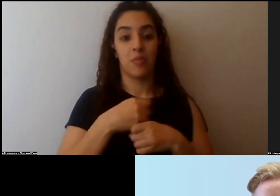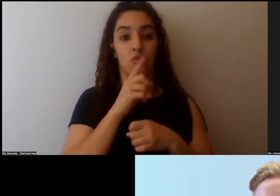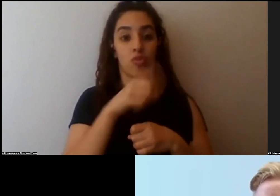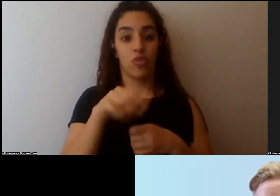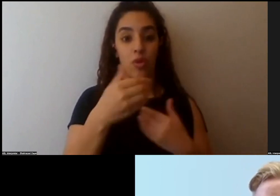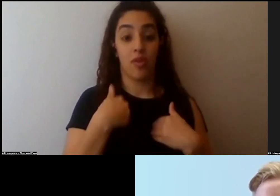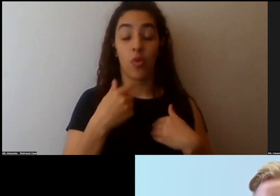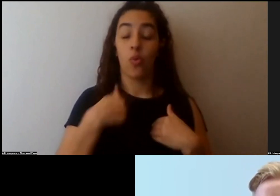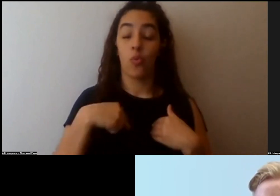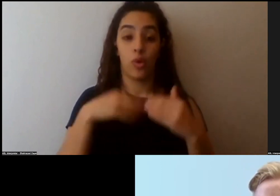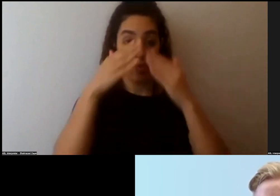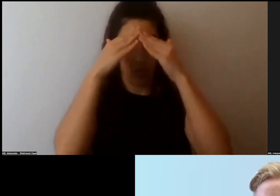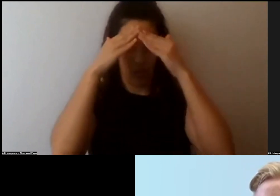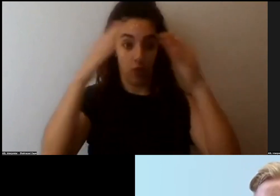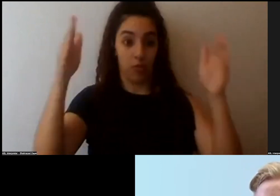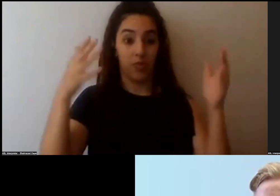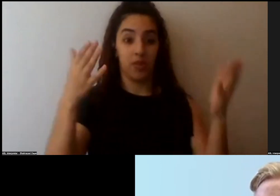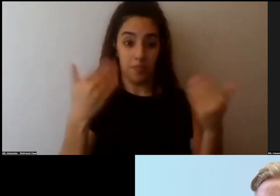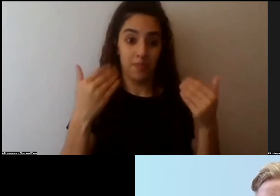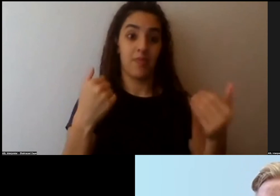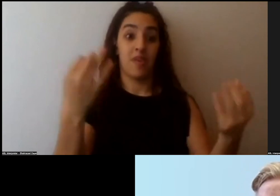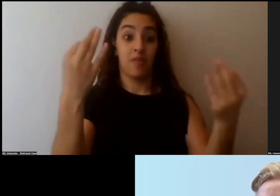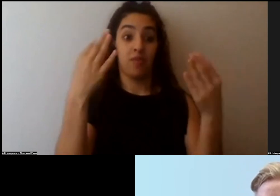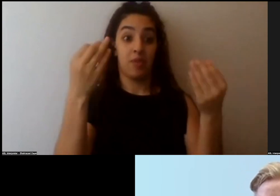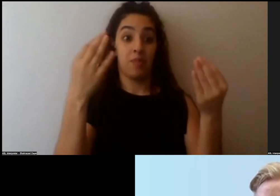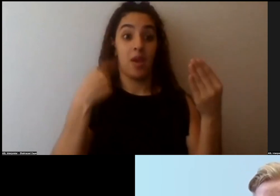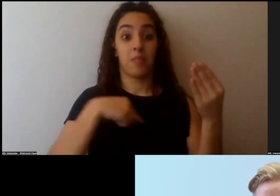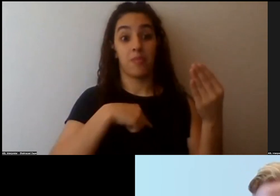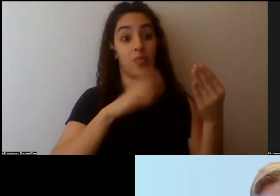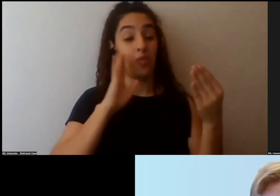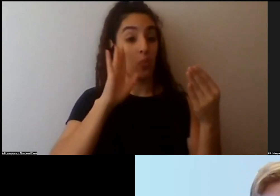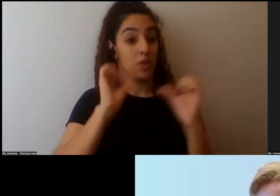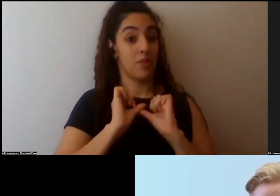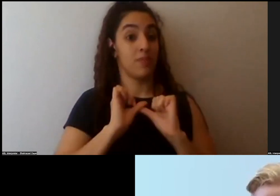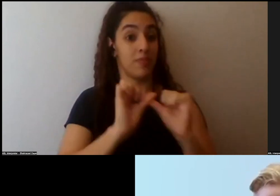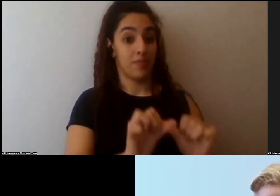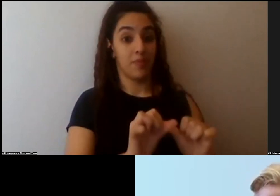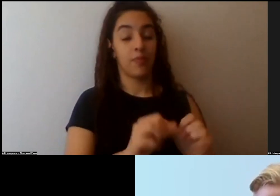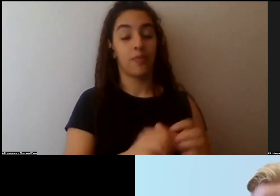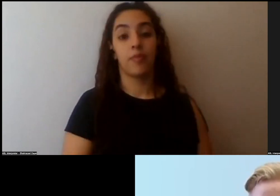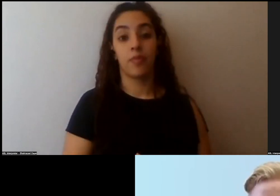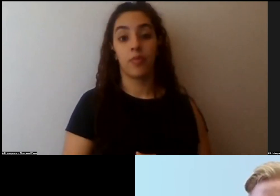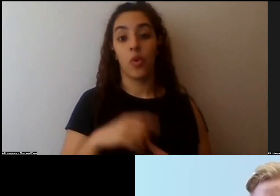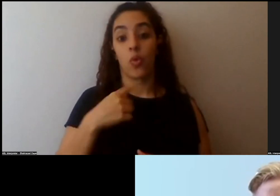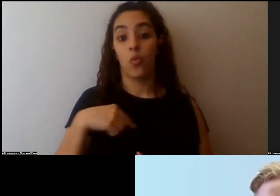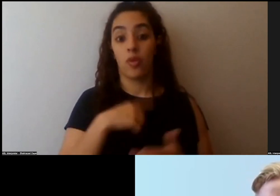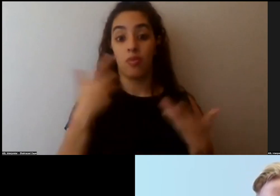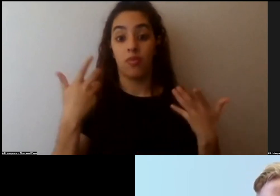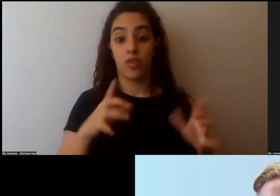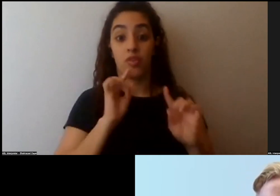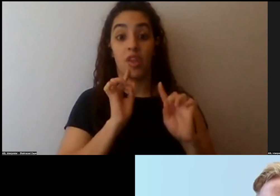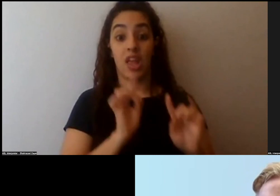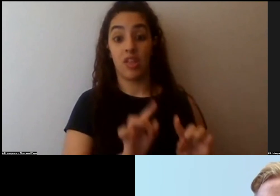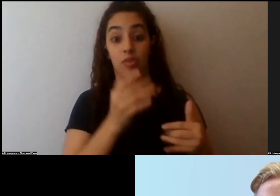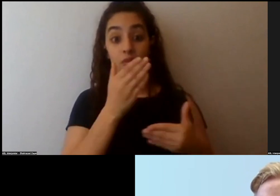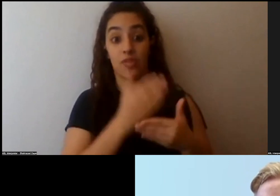forward, because we do intend to move forward. Now I'm going to look at the question and answers. We were able to answer some, so you might